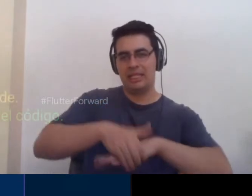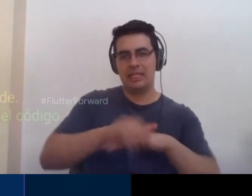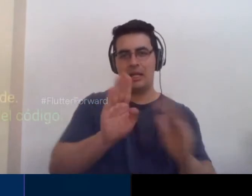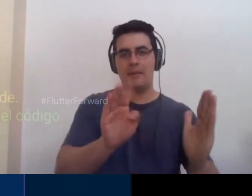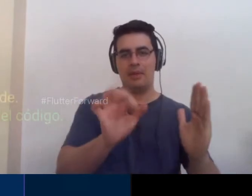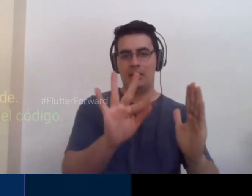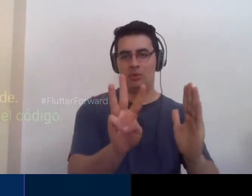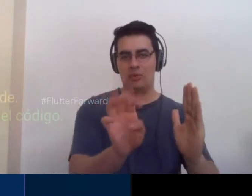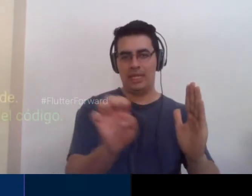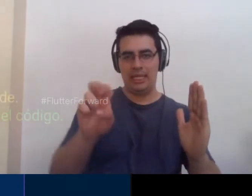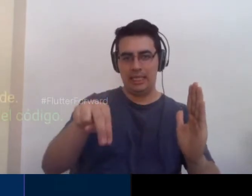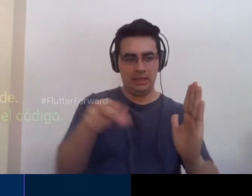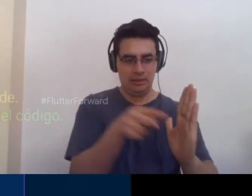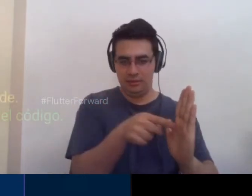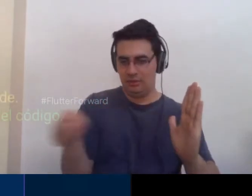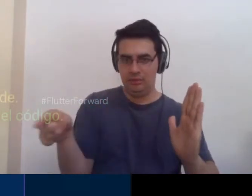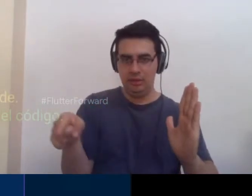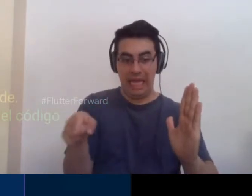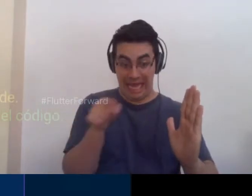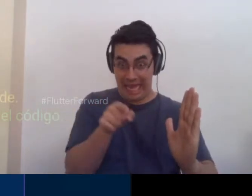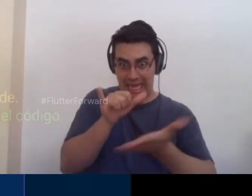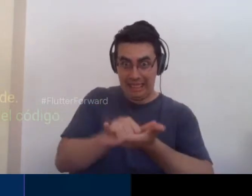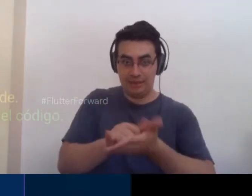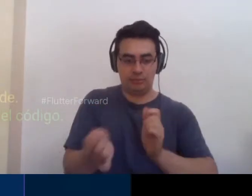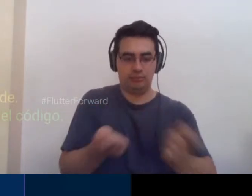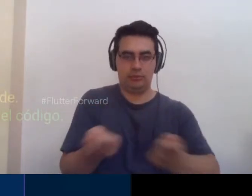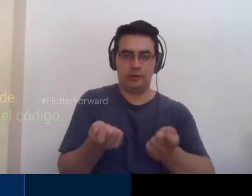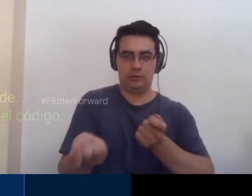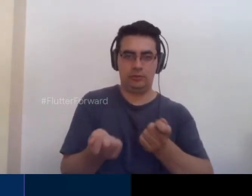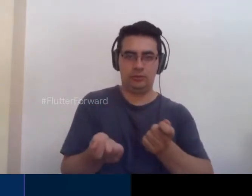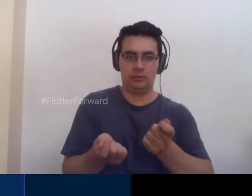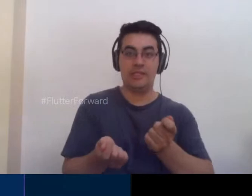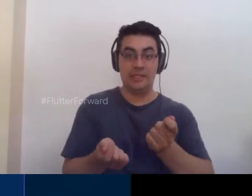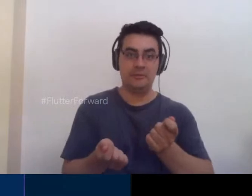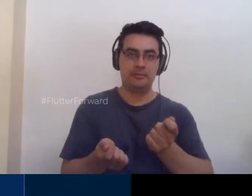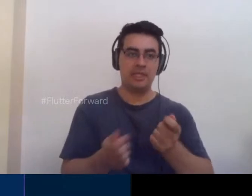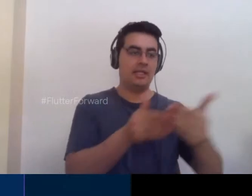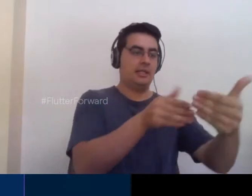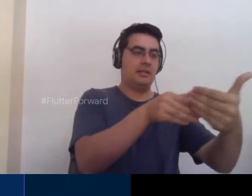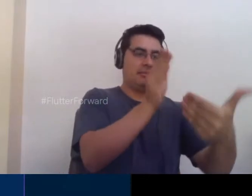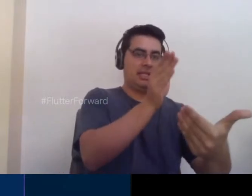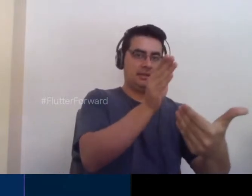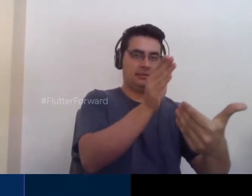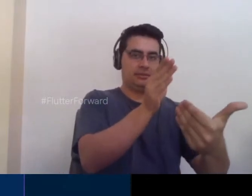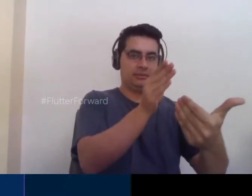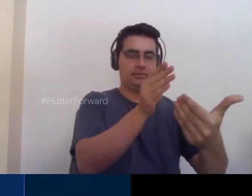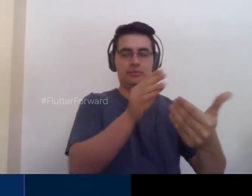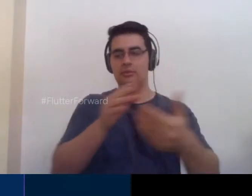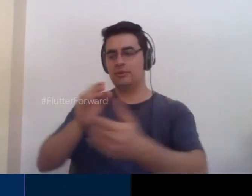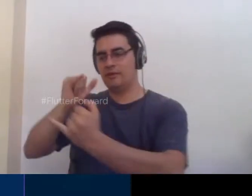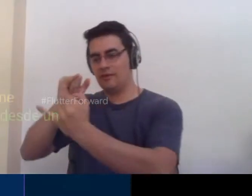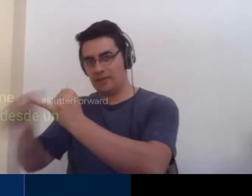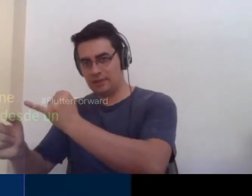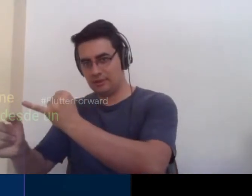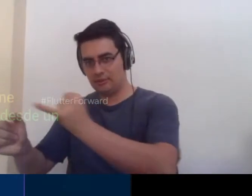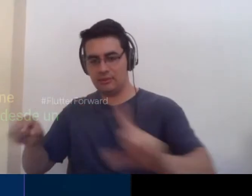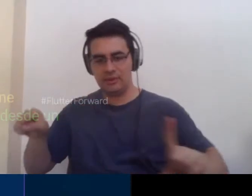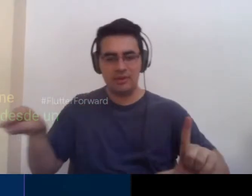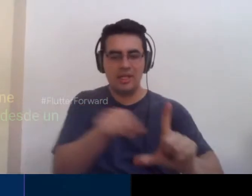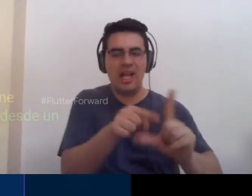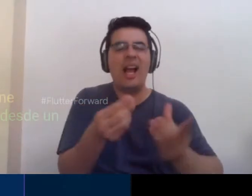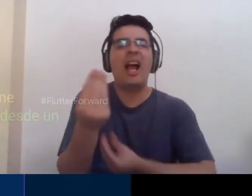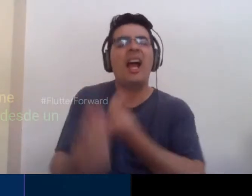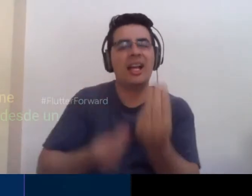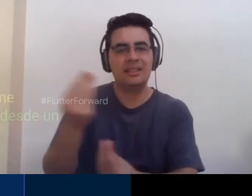just focus on the most crucial parts of the code. Having set up the animation controller, we'll create